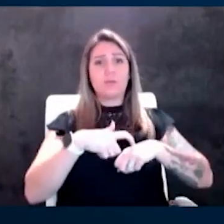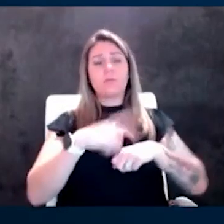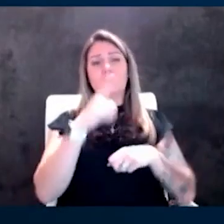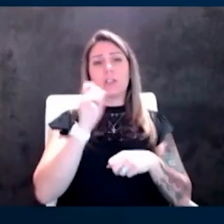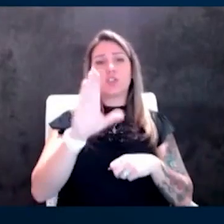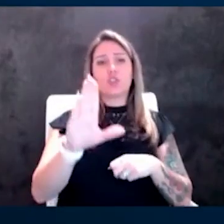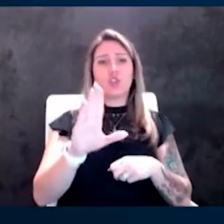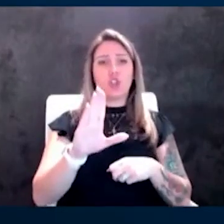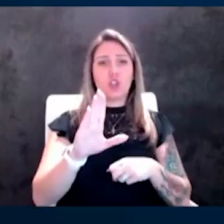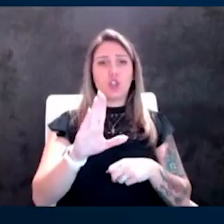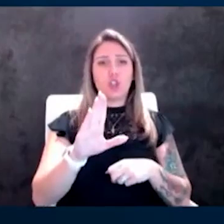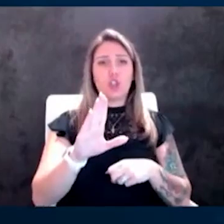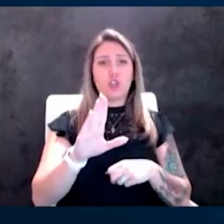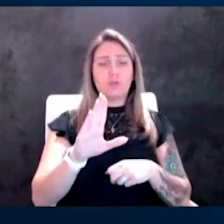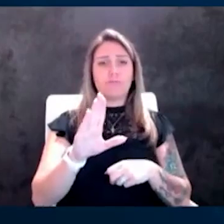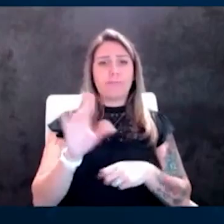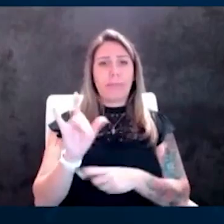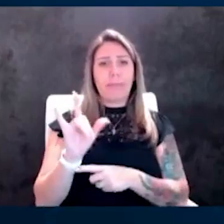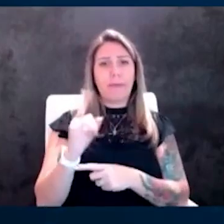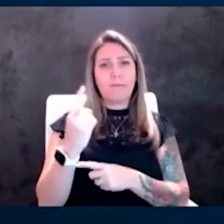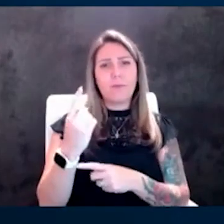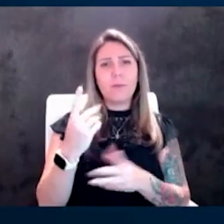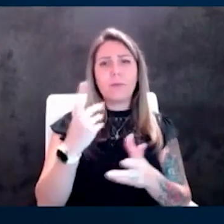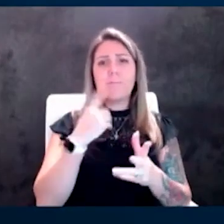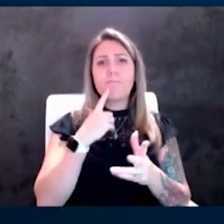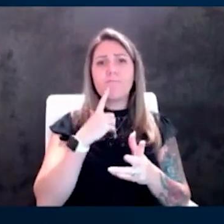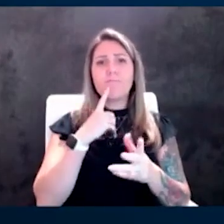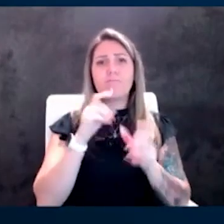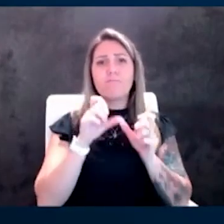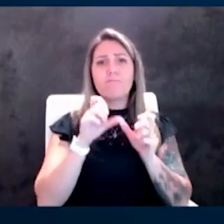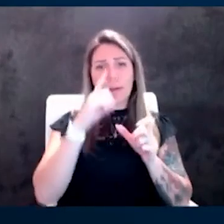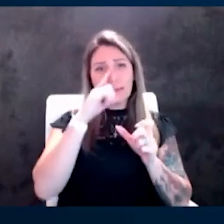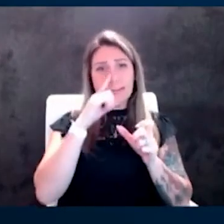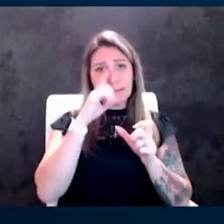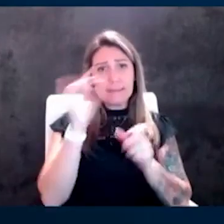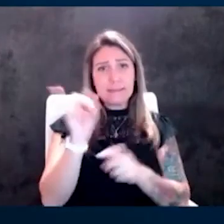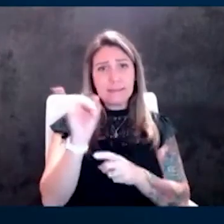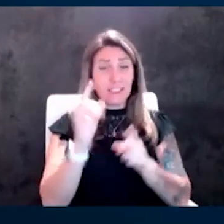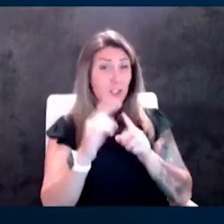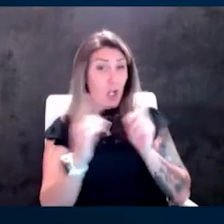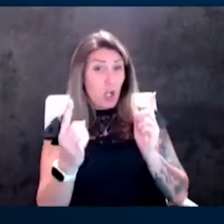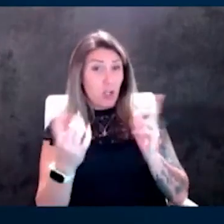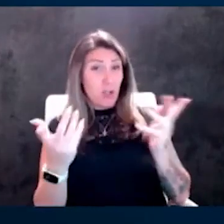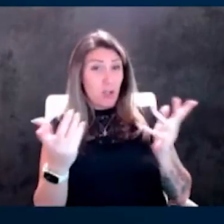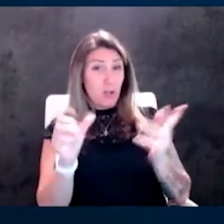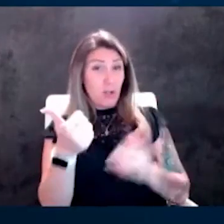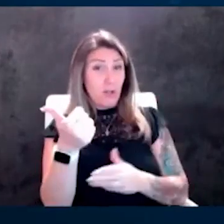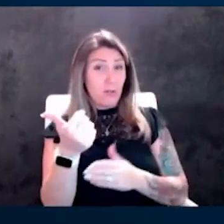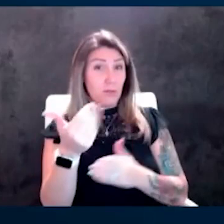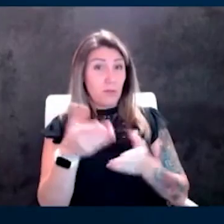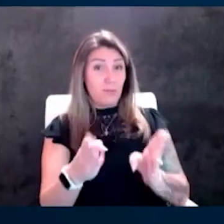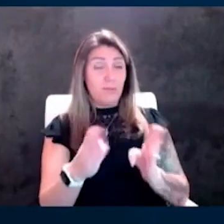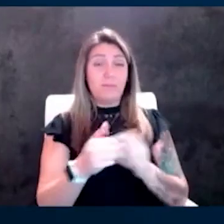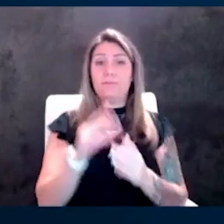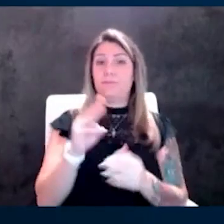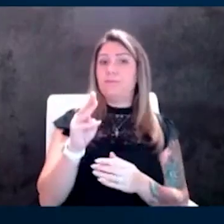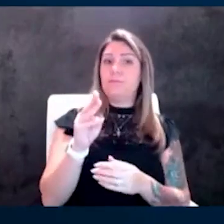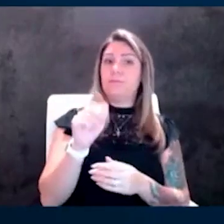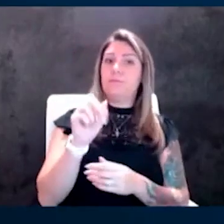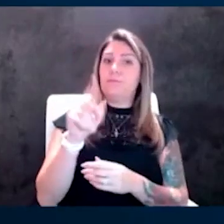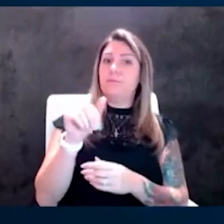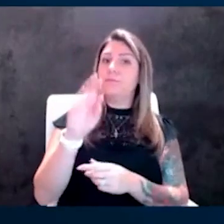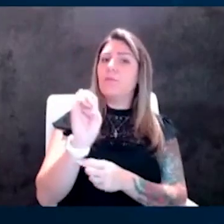a chronic sinus infection. Is there an alternative? And then Marie wants to know, Marie says she was